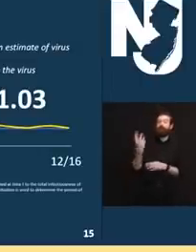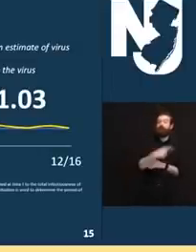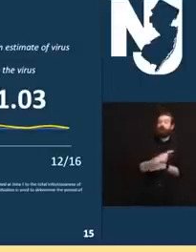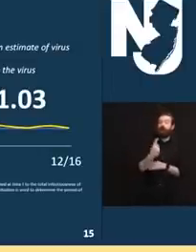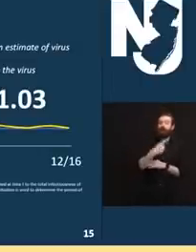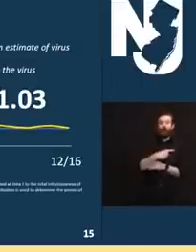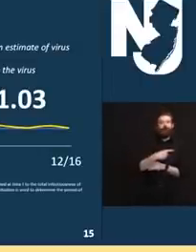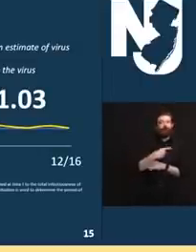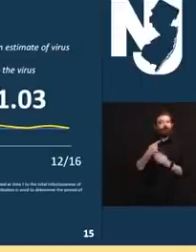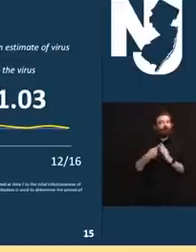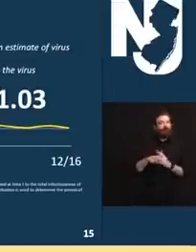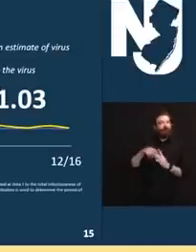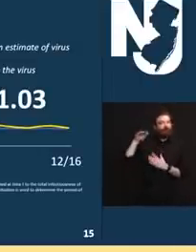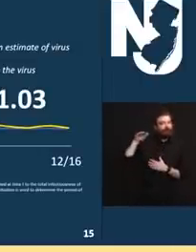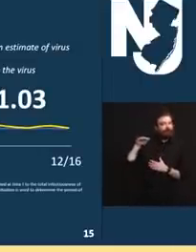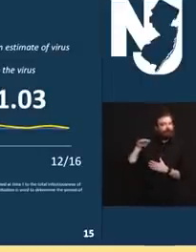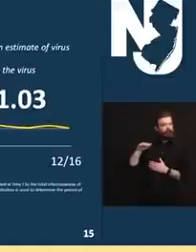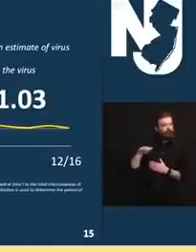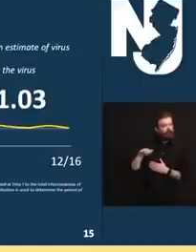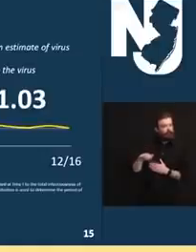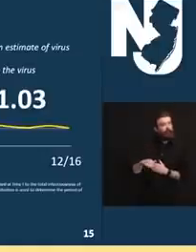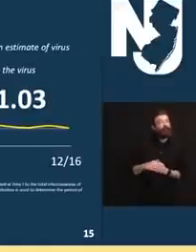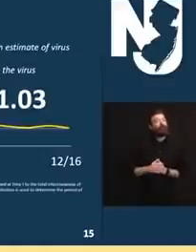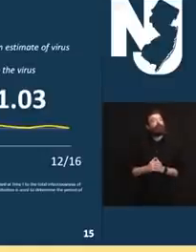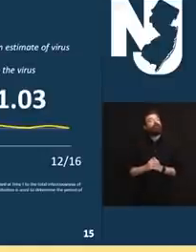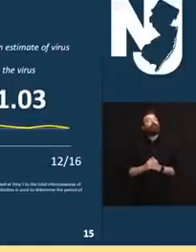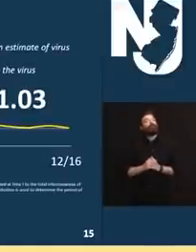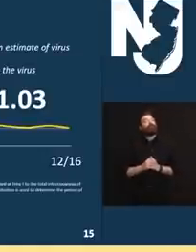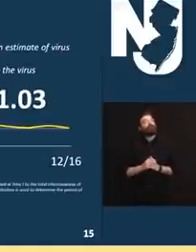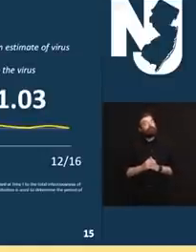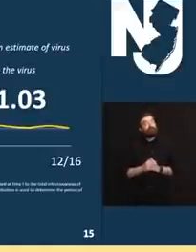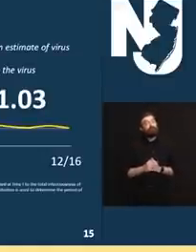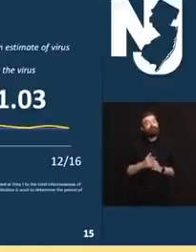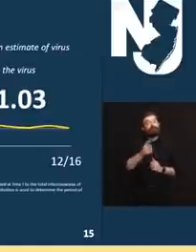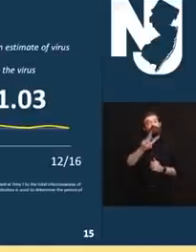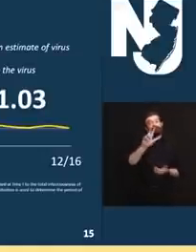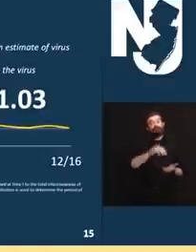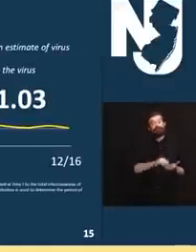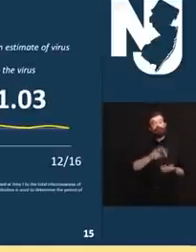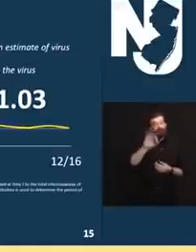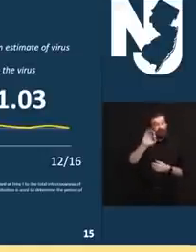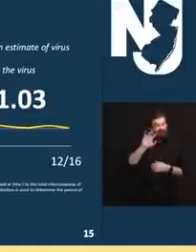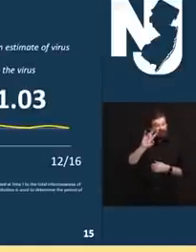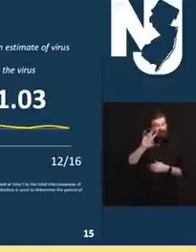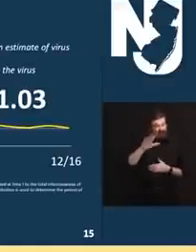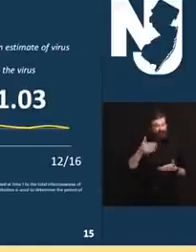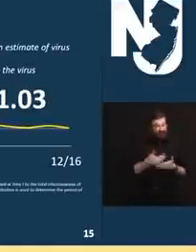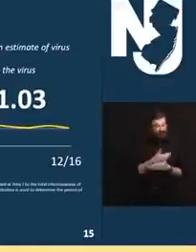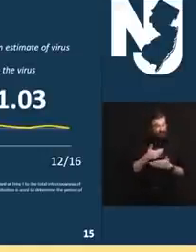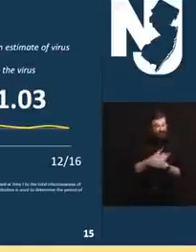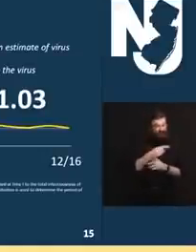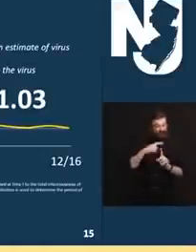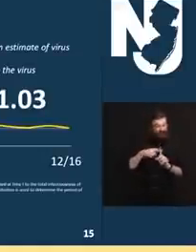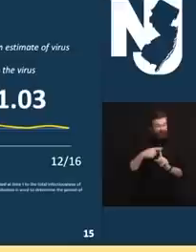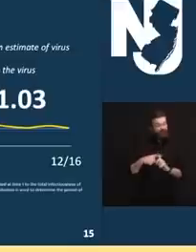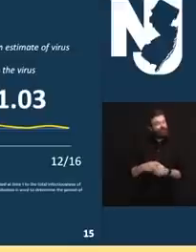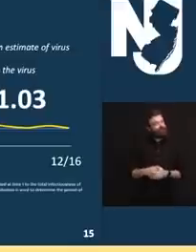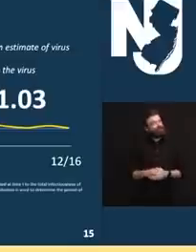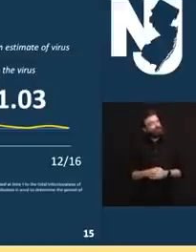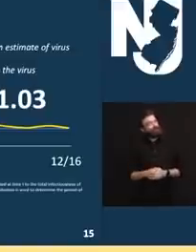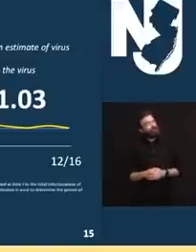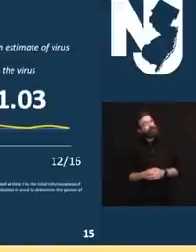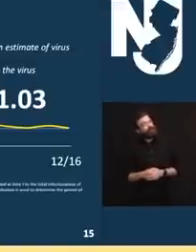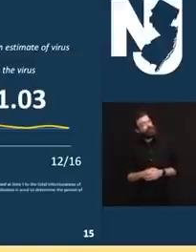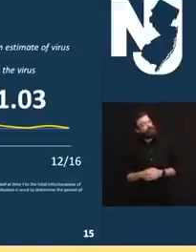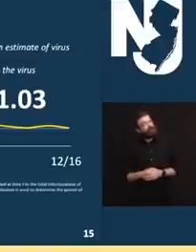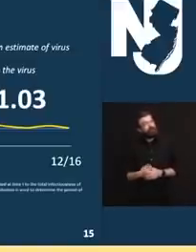forget, 3,975 new cases today, and we've been recording similar numbers of new cases over the past week.